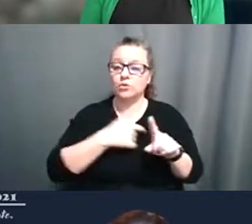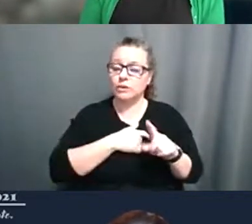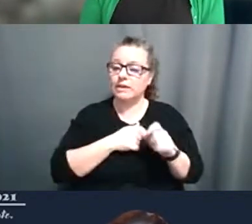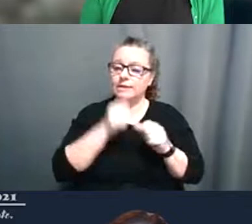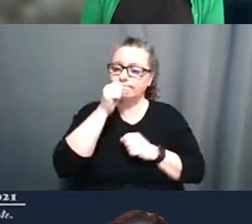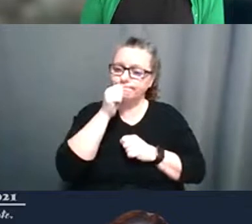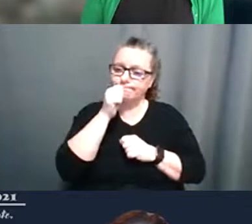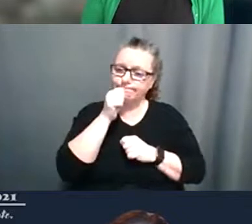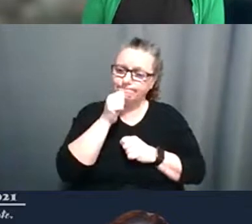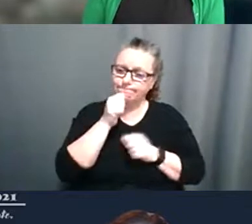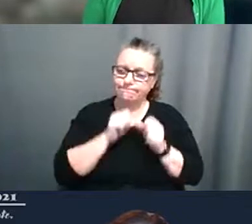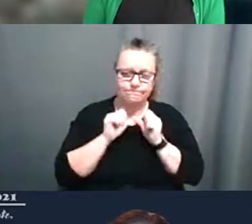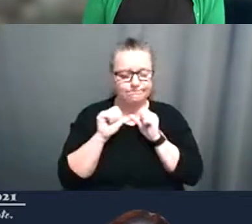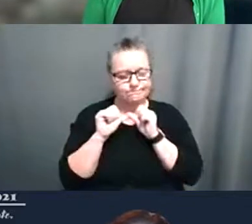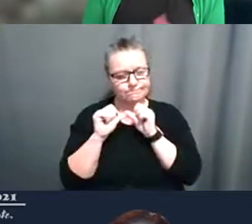persevered, and